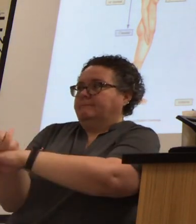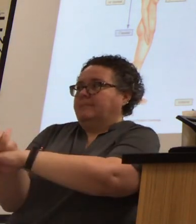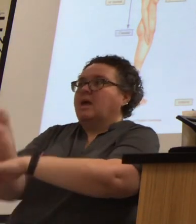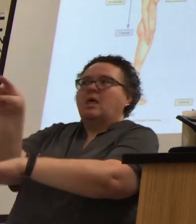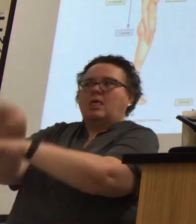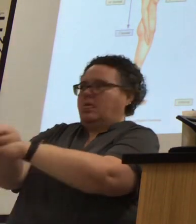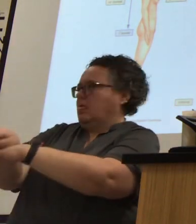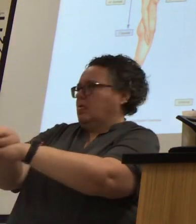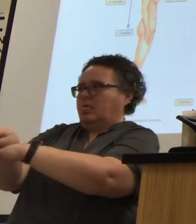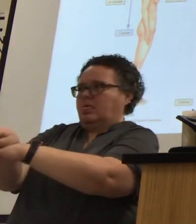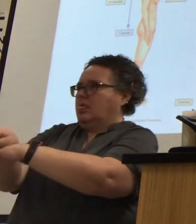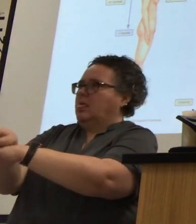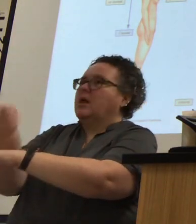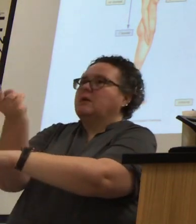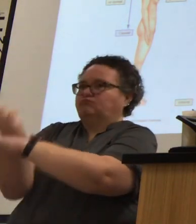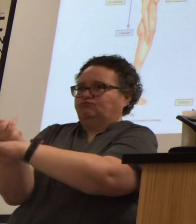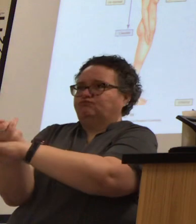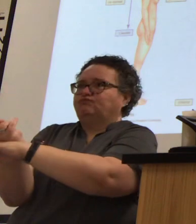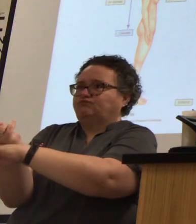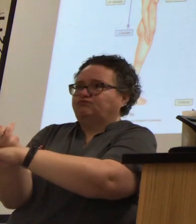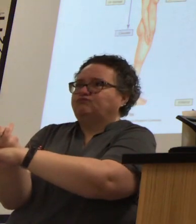Lying face up.